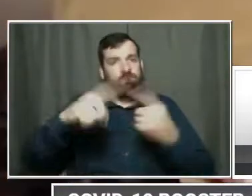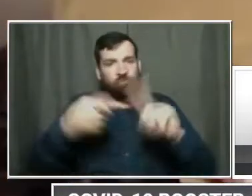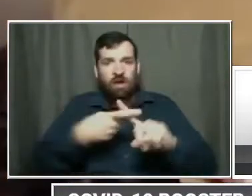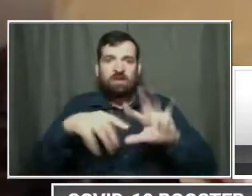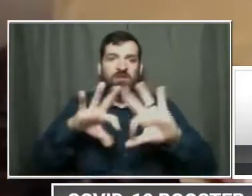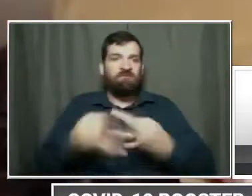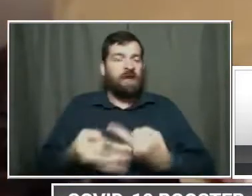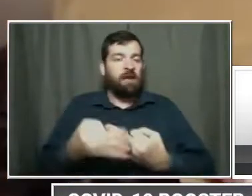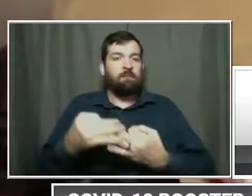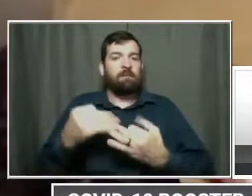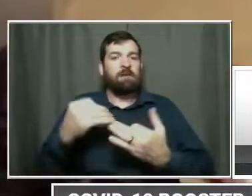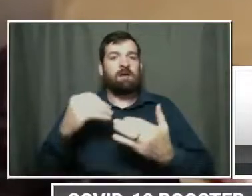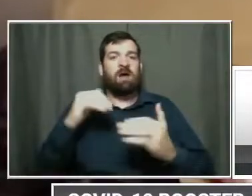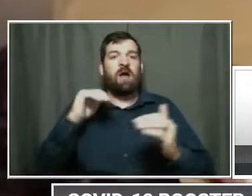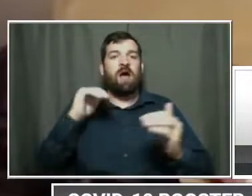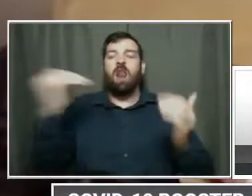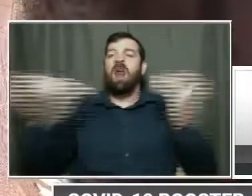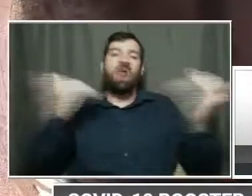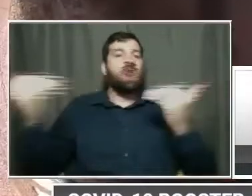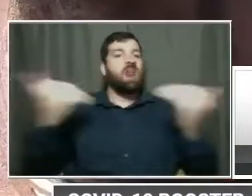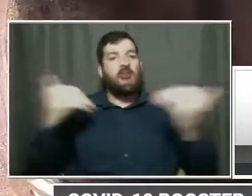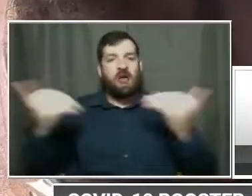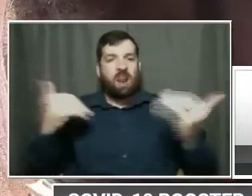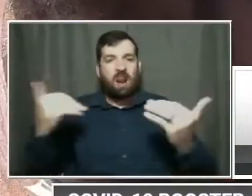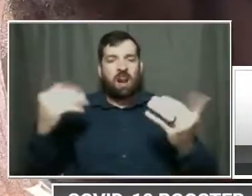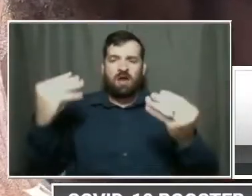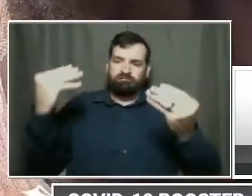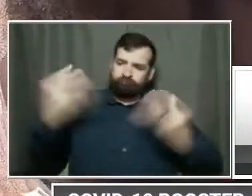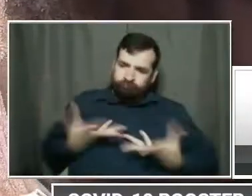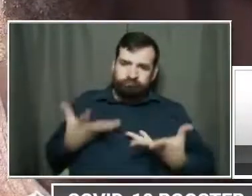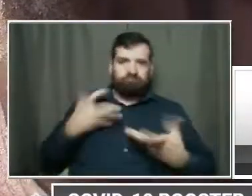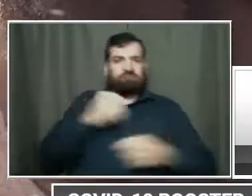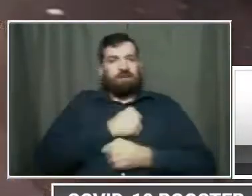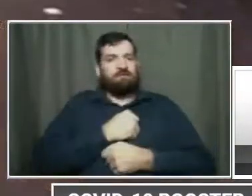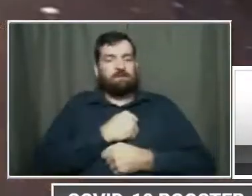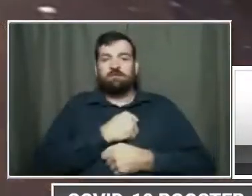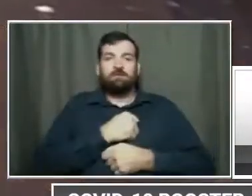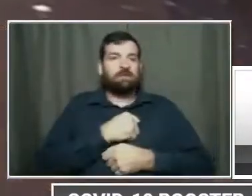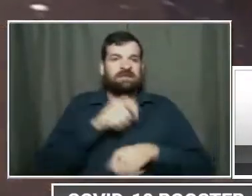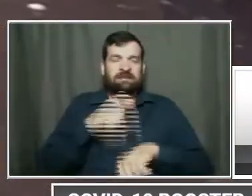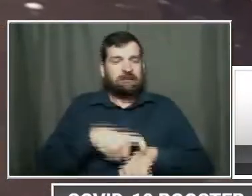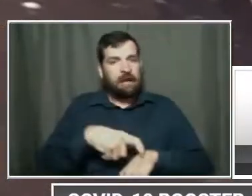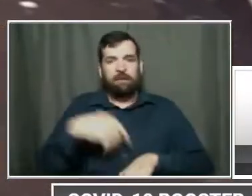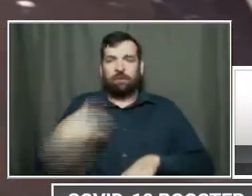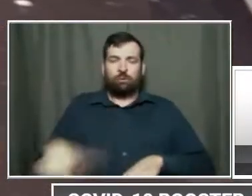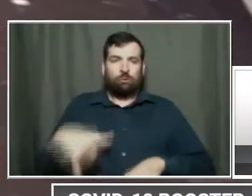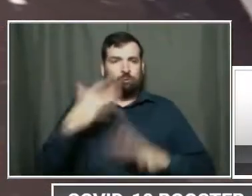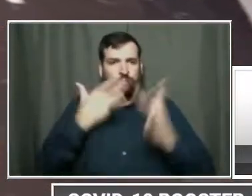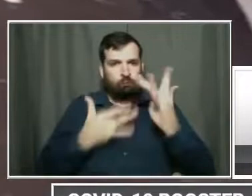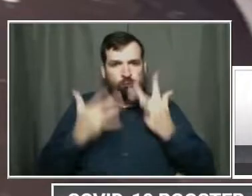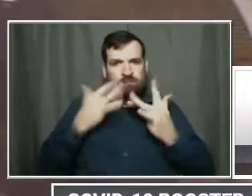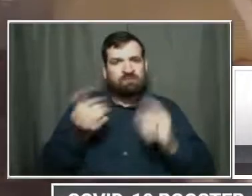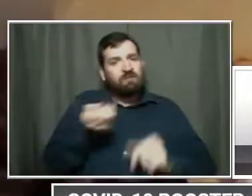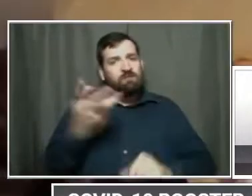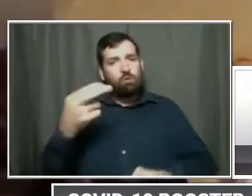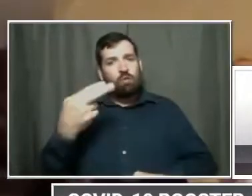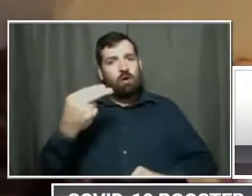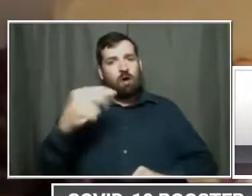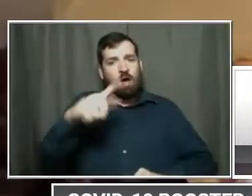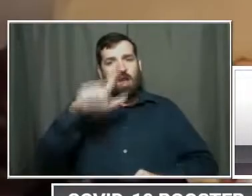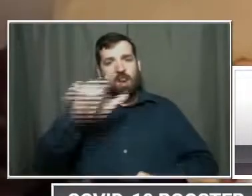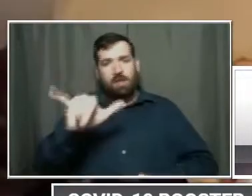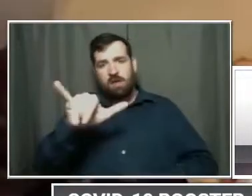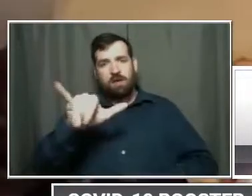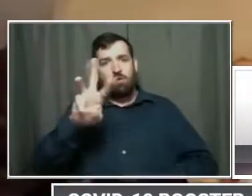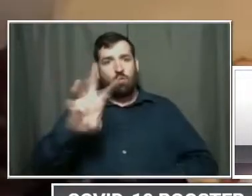started pouring love into me. Time was not on Erron's side, but a few Hollywood friends were. Started this